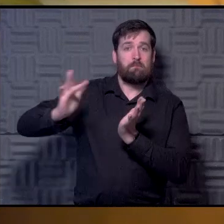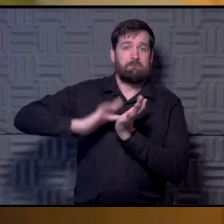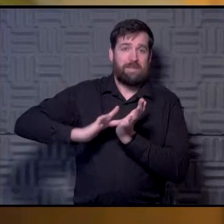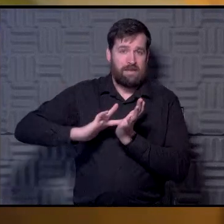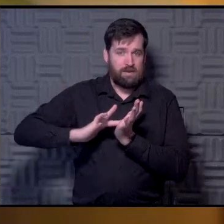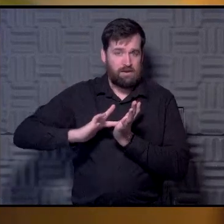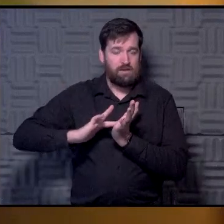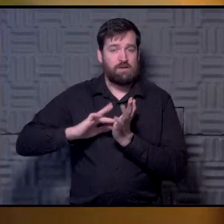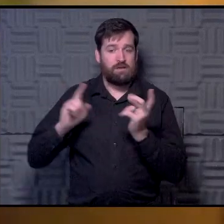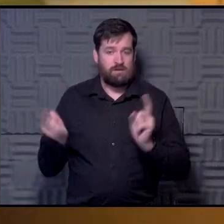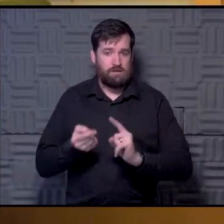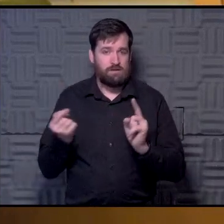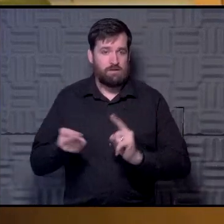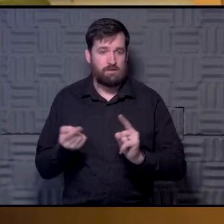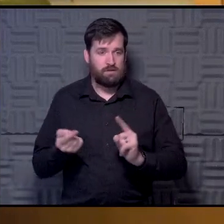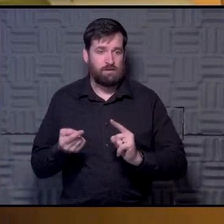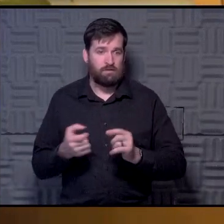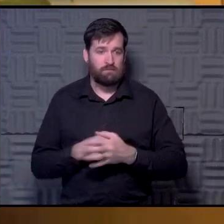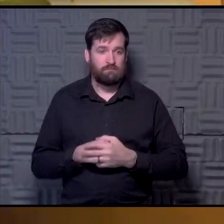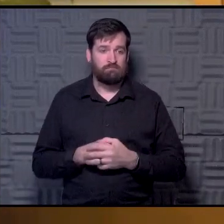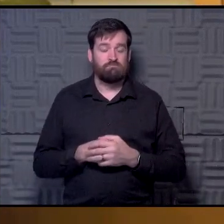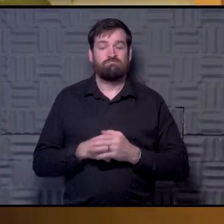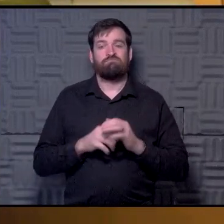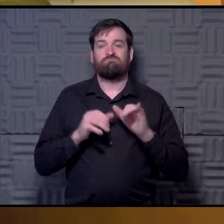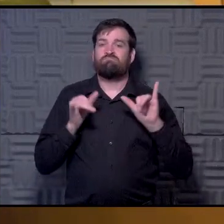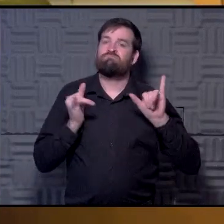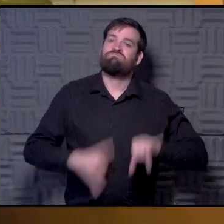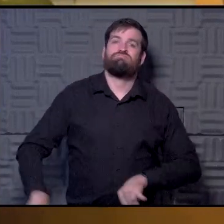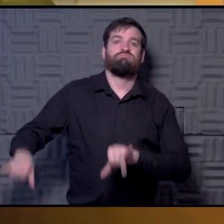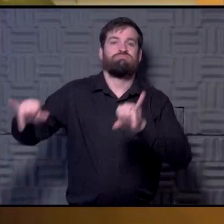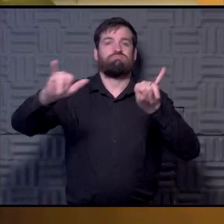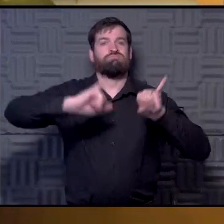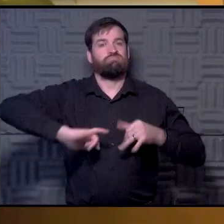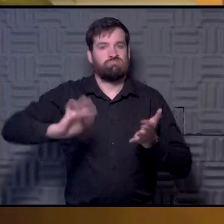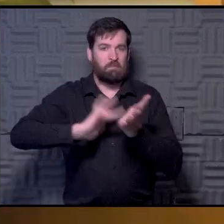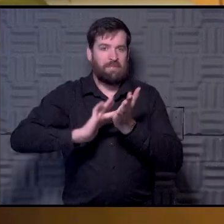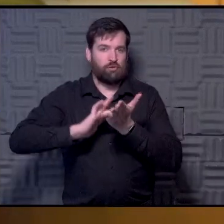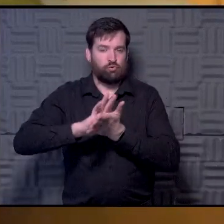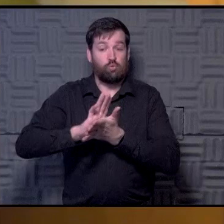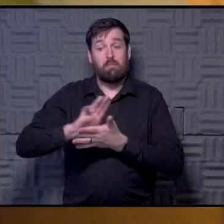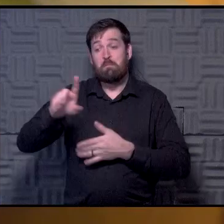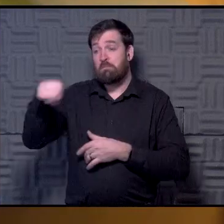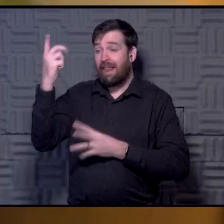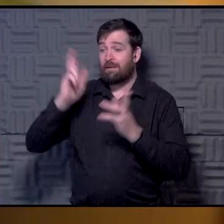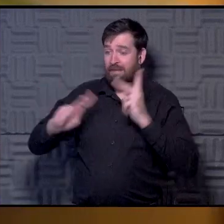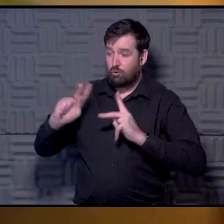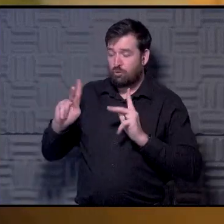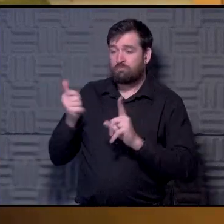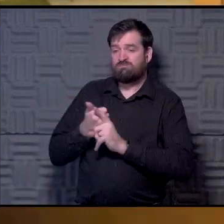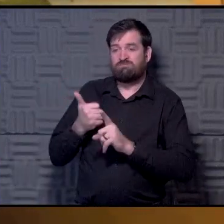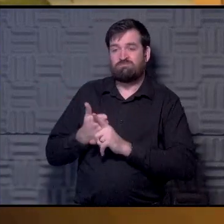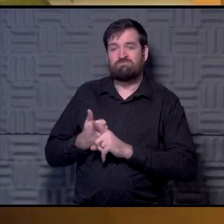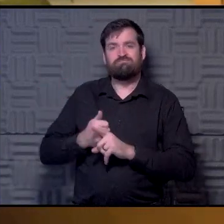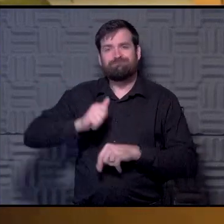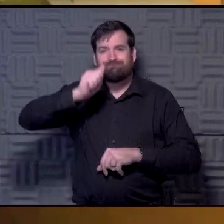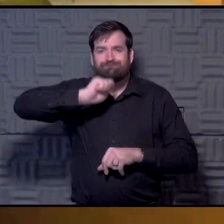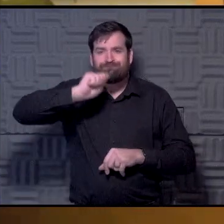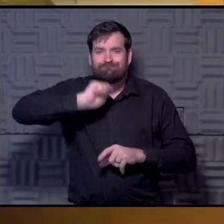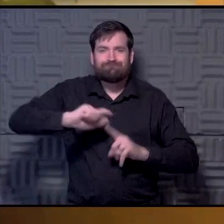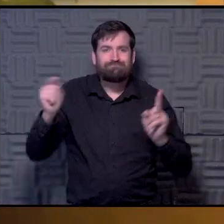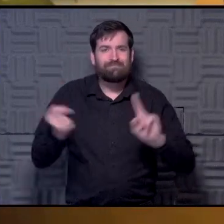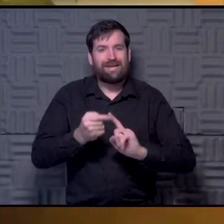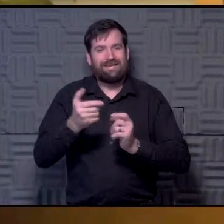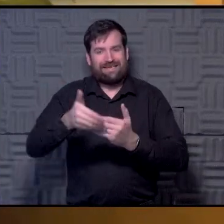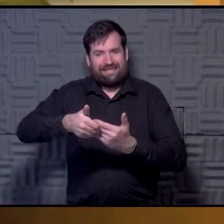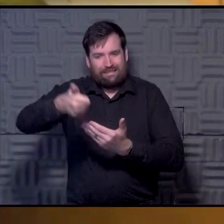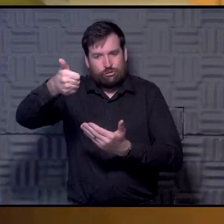It has been promulgated in medical schools across our country that Black people have a higher pain tolerance,